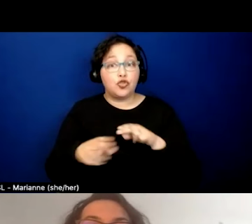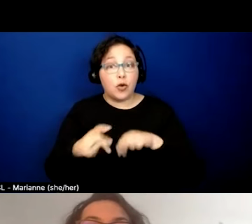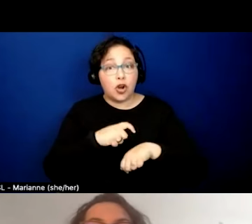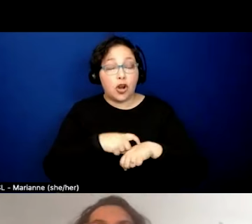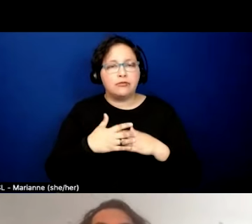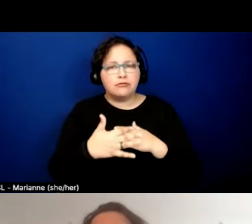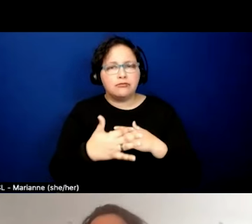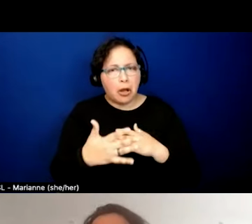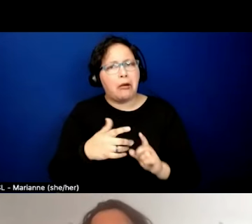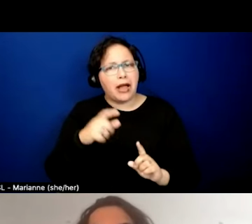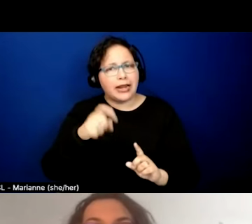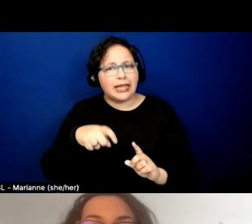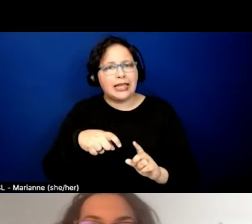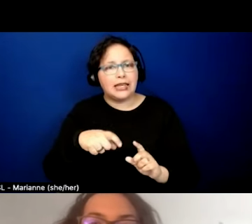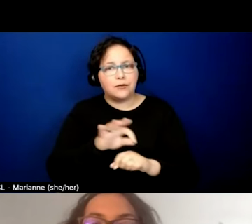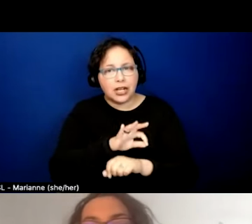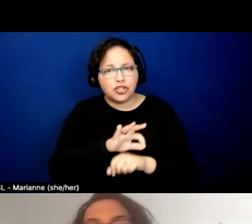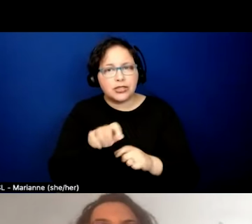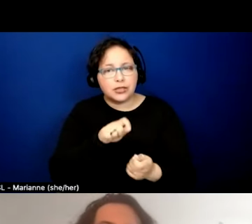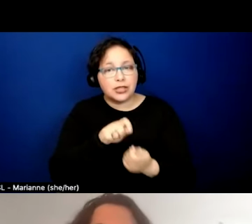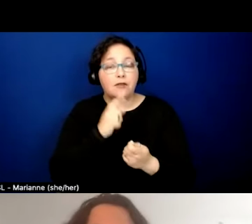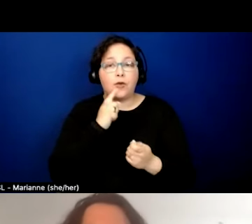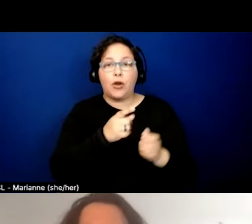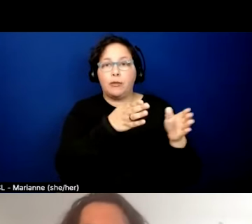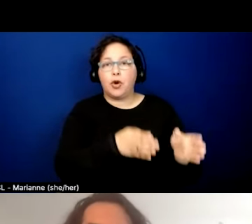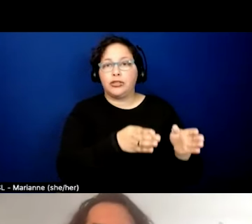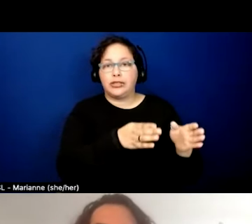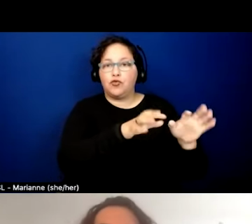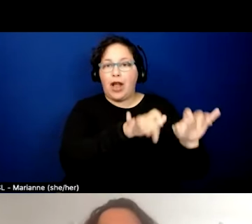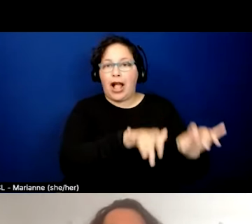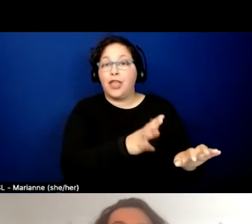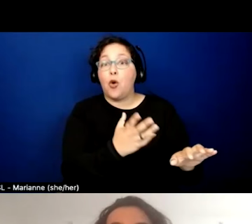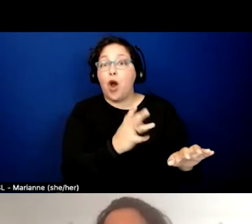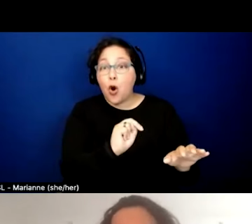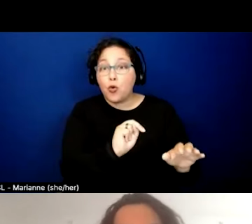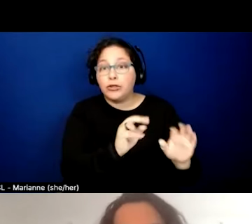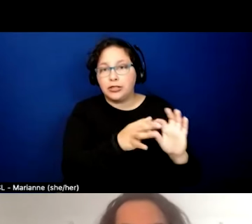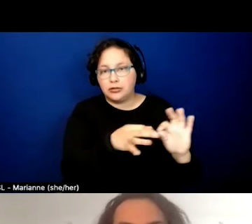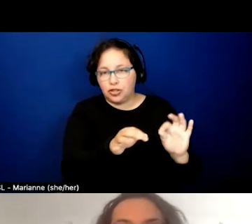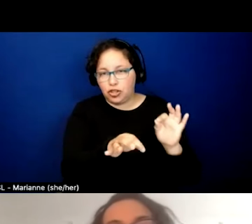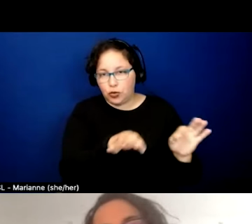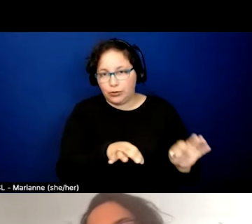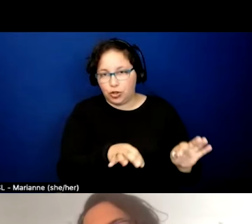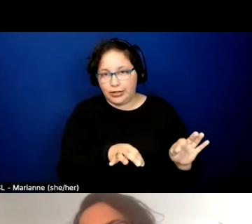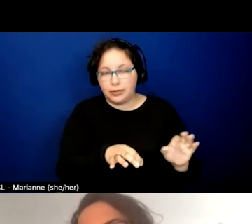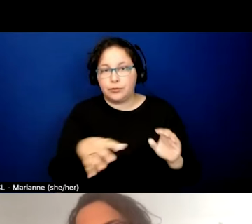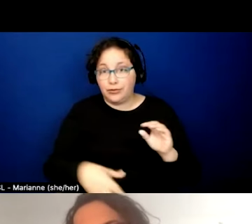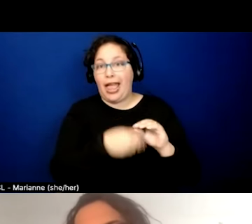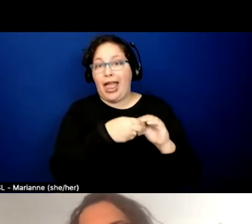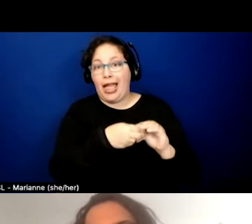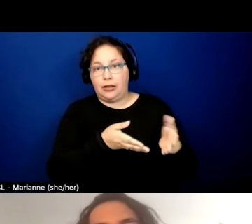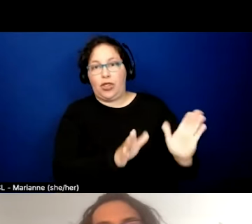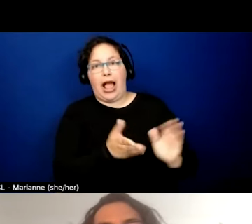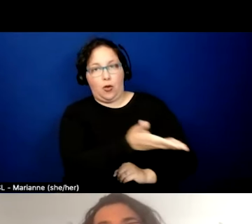need for functions that allow users to write their own descriptions and the importance of merging the add-on that existed into the main